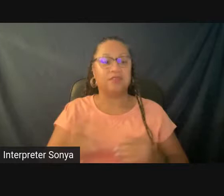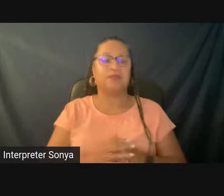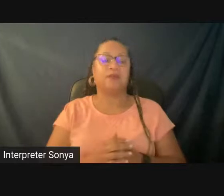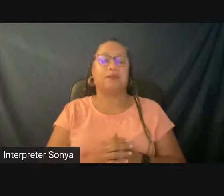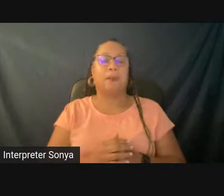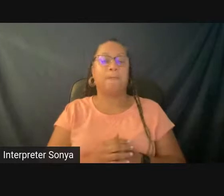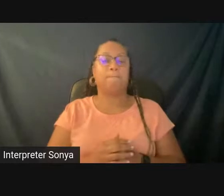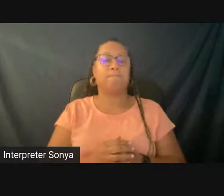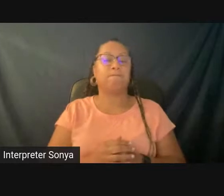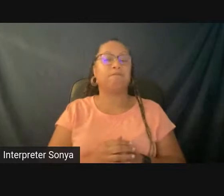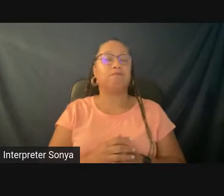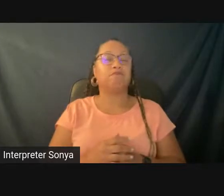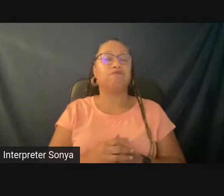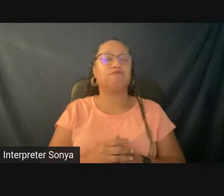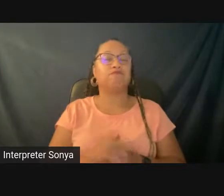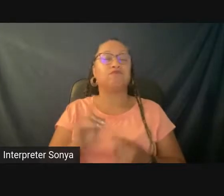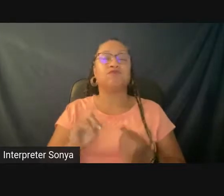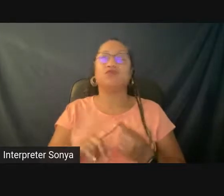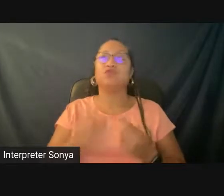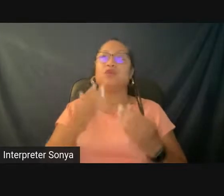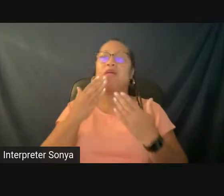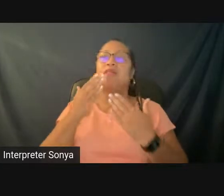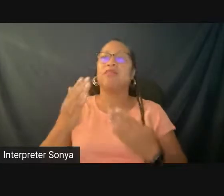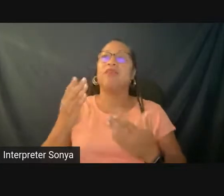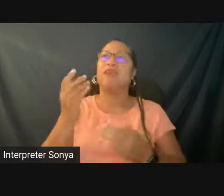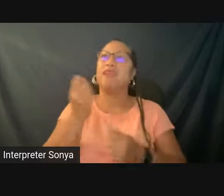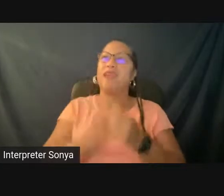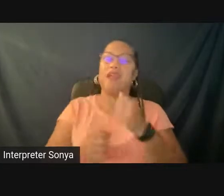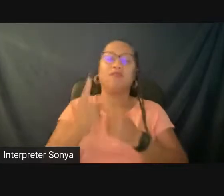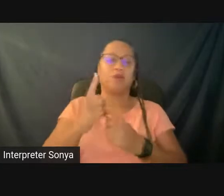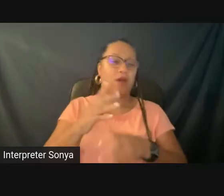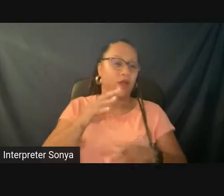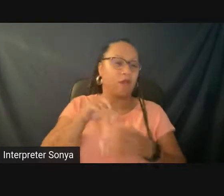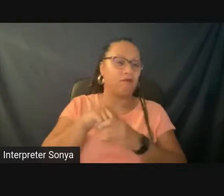to thank everyone involved who makes this possible.